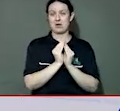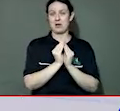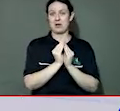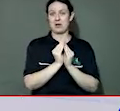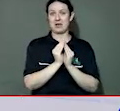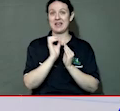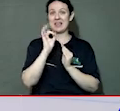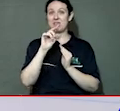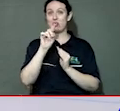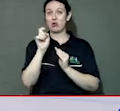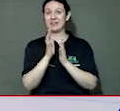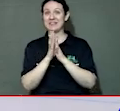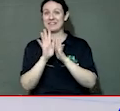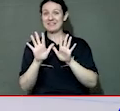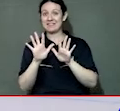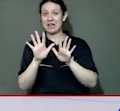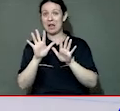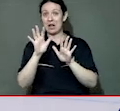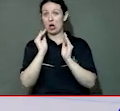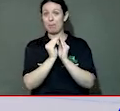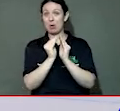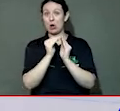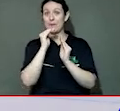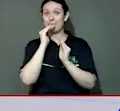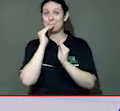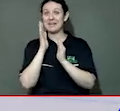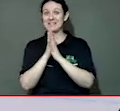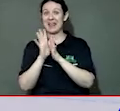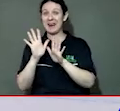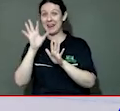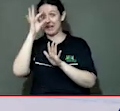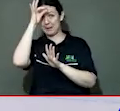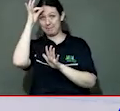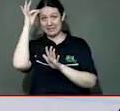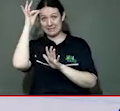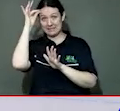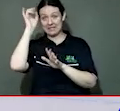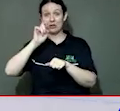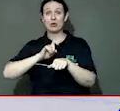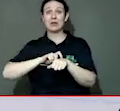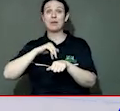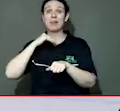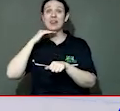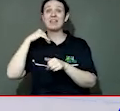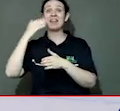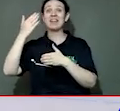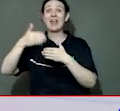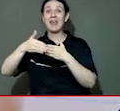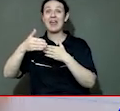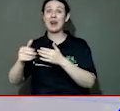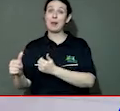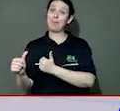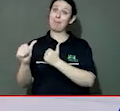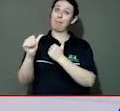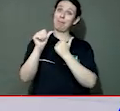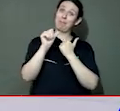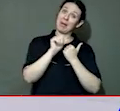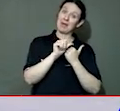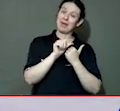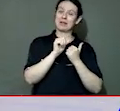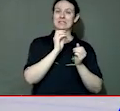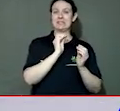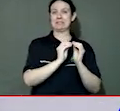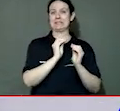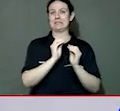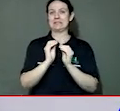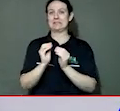counts 10 marks, you just have 10 minutes so that in the end you have time to go back to the ones that you didn't fill in. Now,